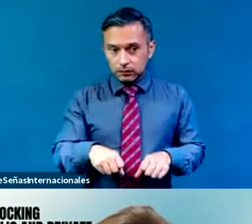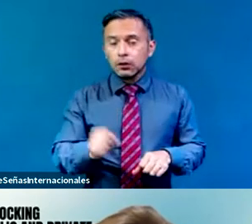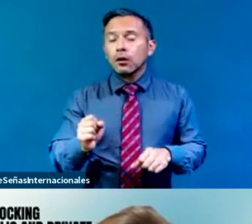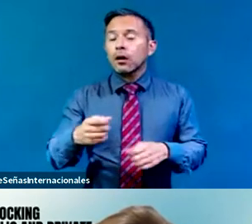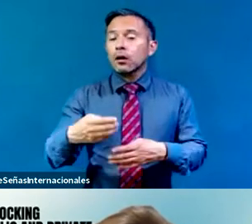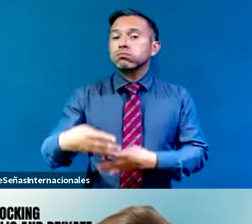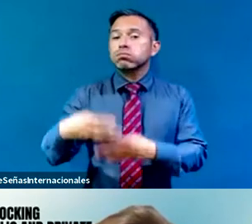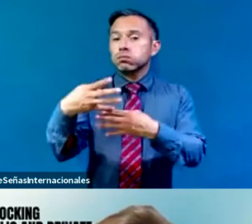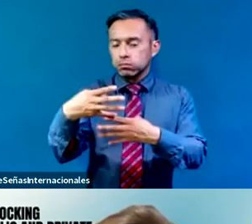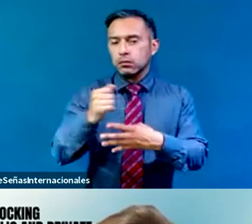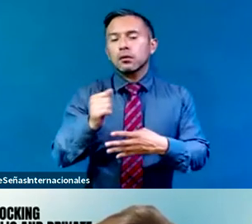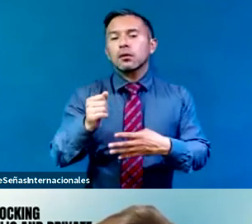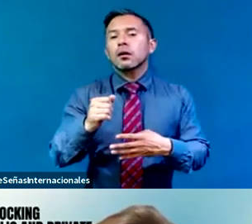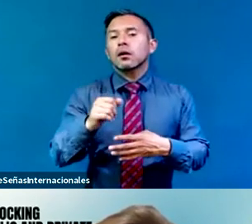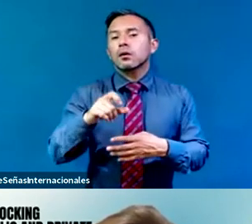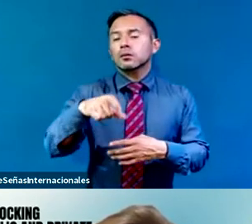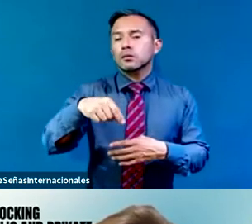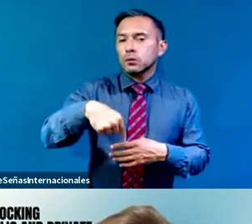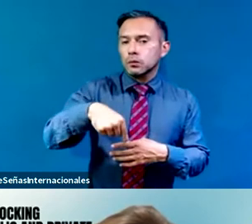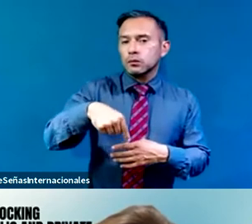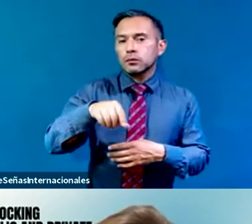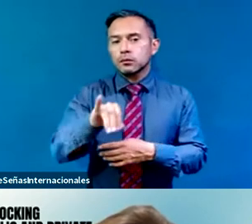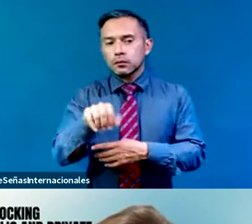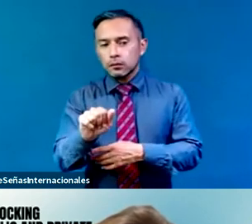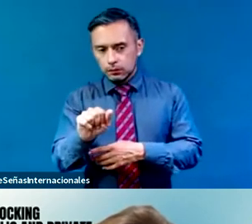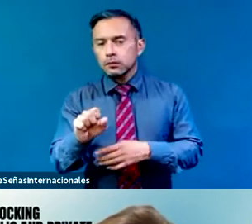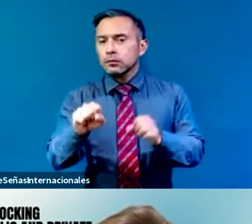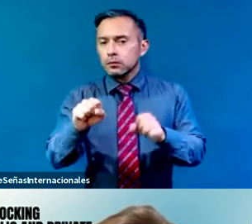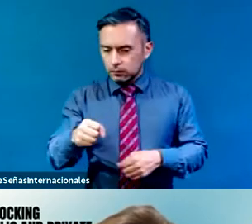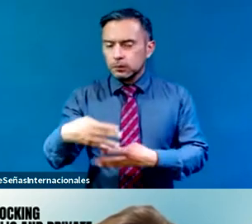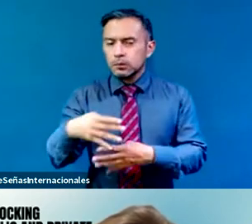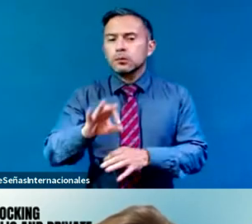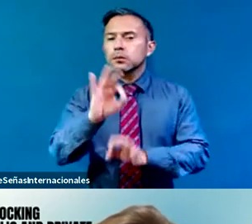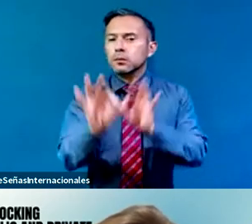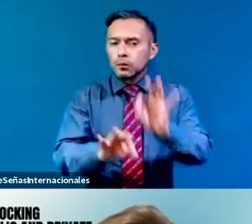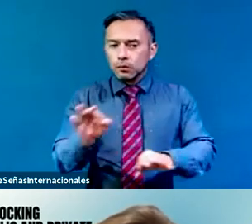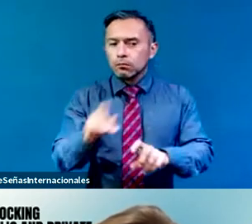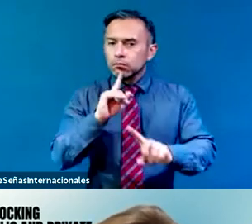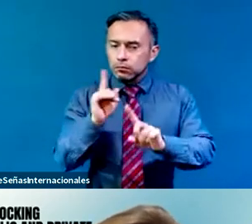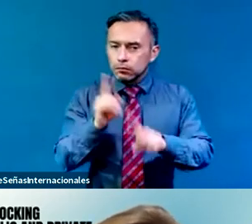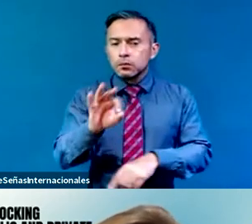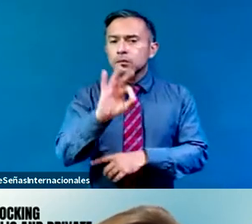of the session, to ask questions of all of our speakers,